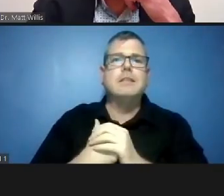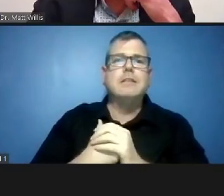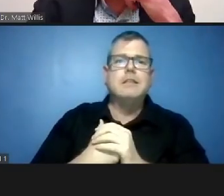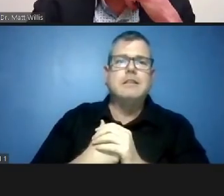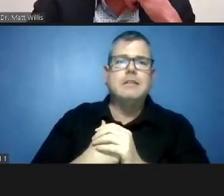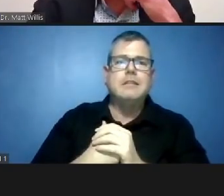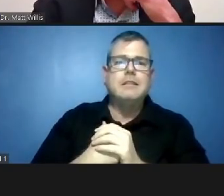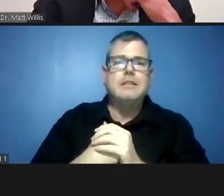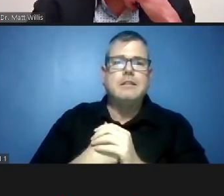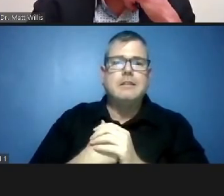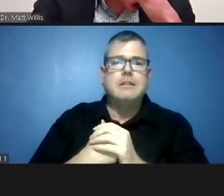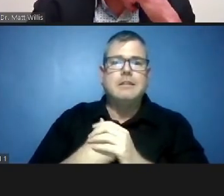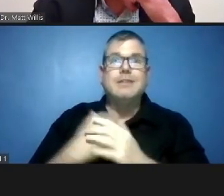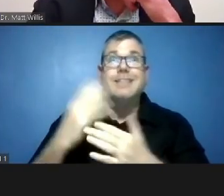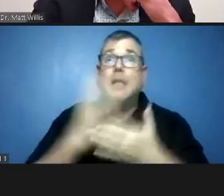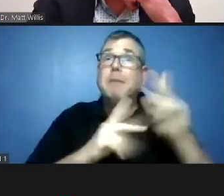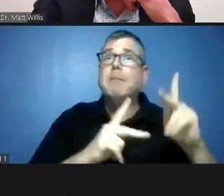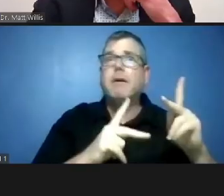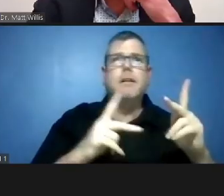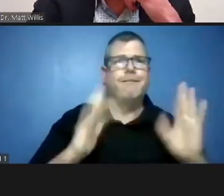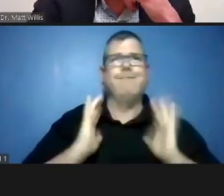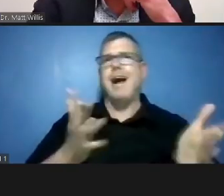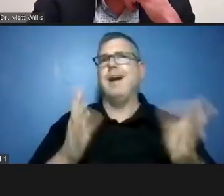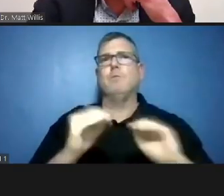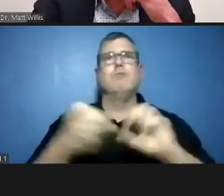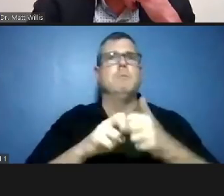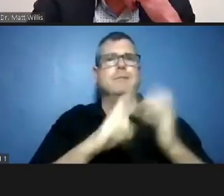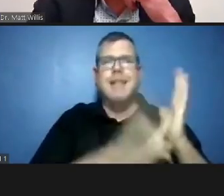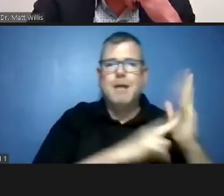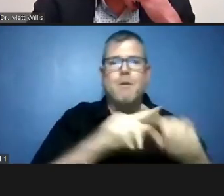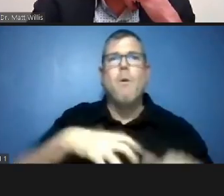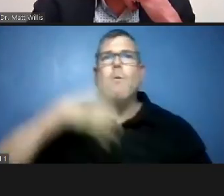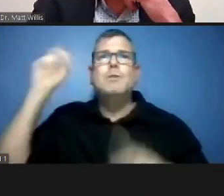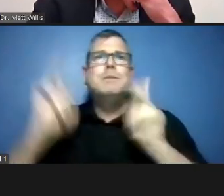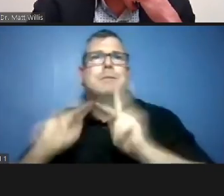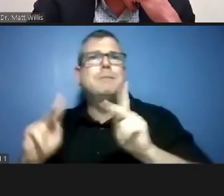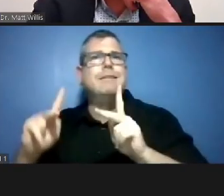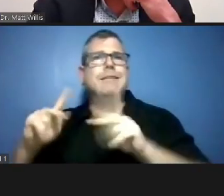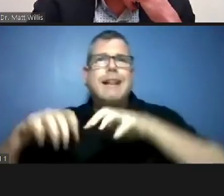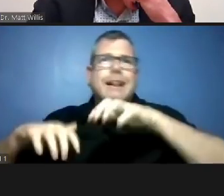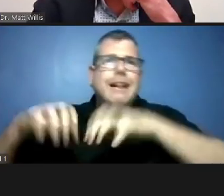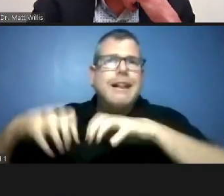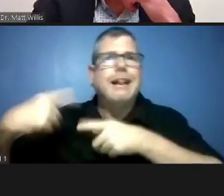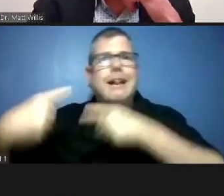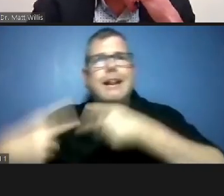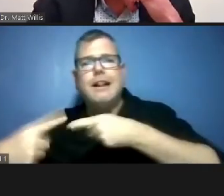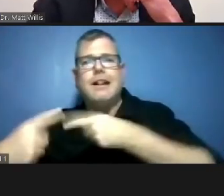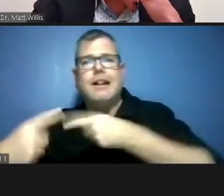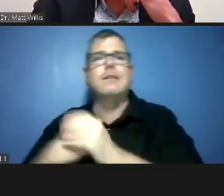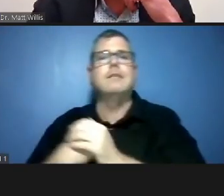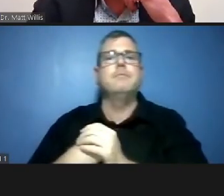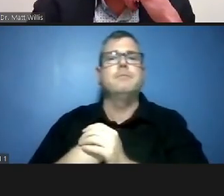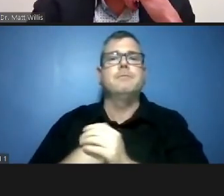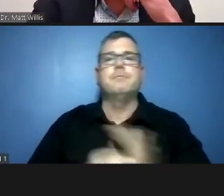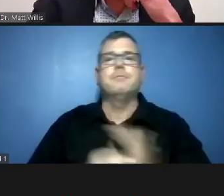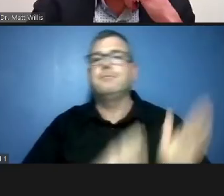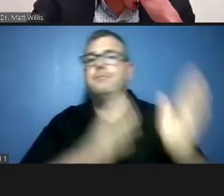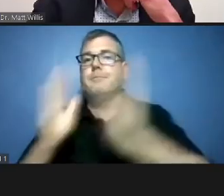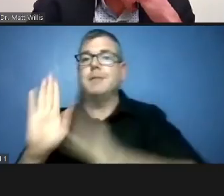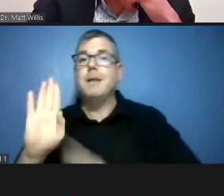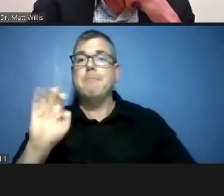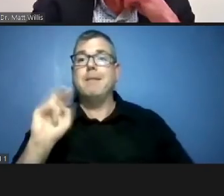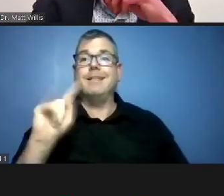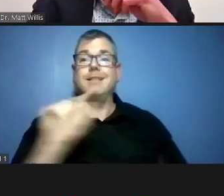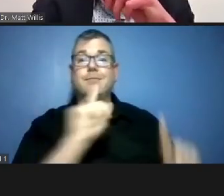Yes, we, as I mentioned, we're really working with our community-based organizations and doing our best to